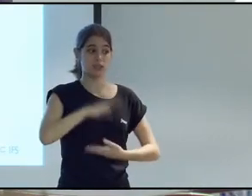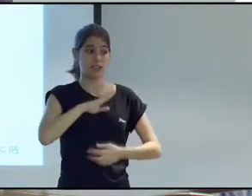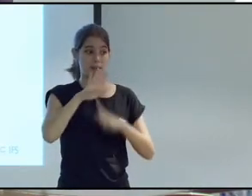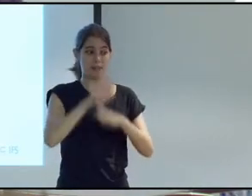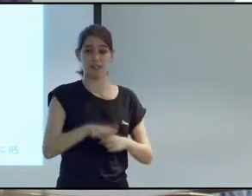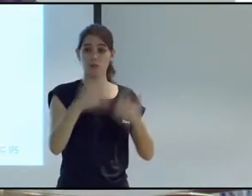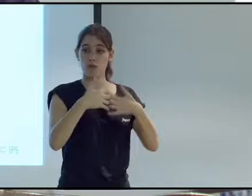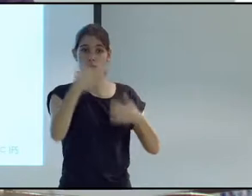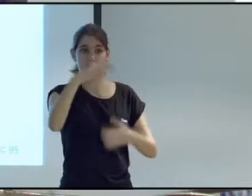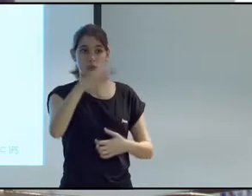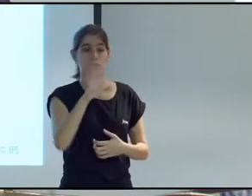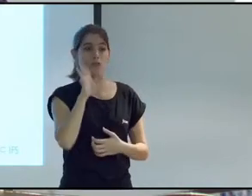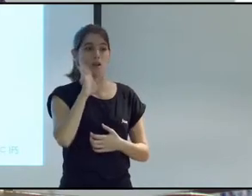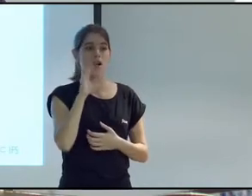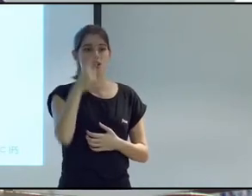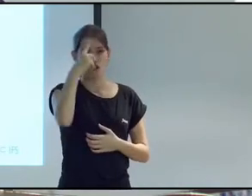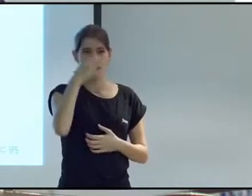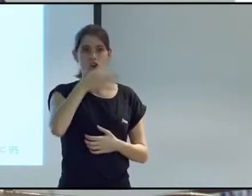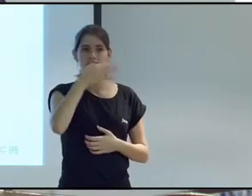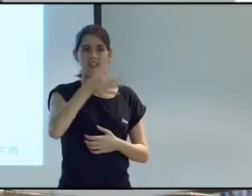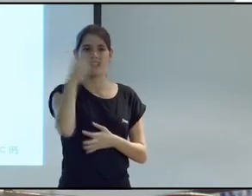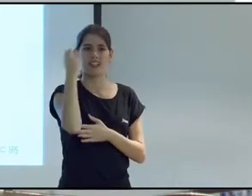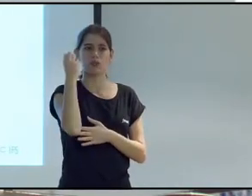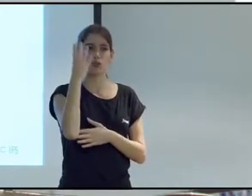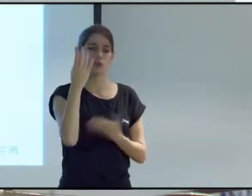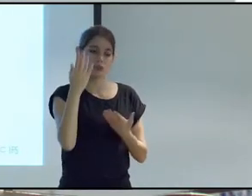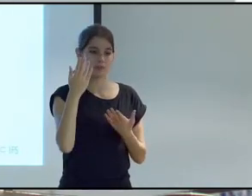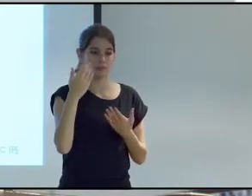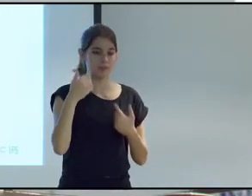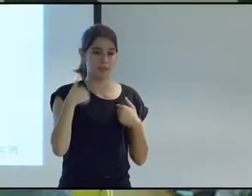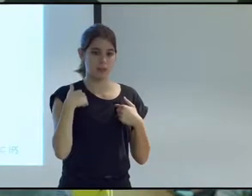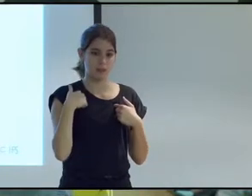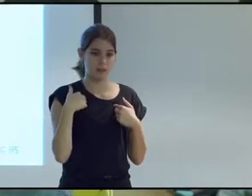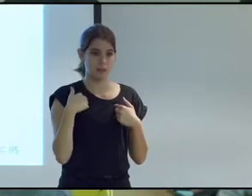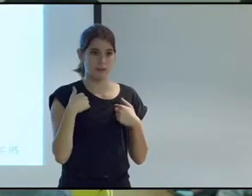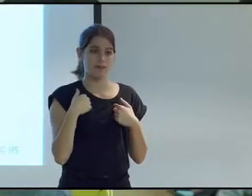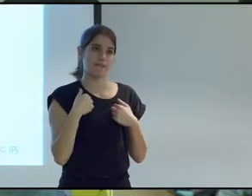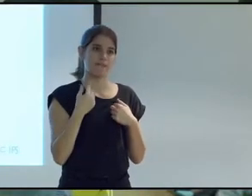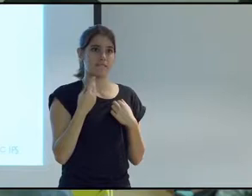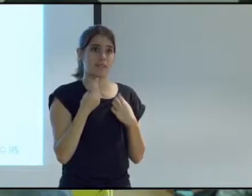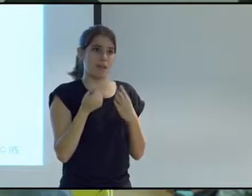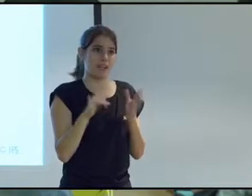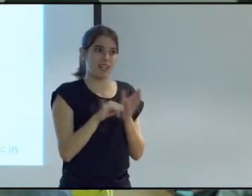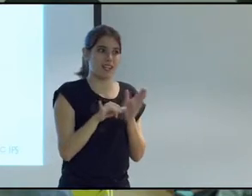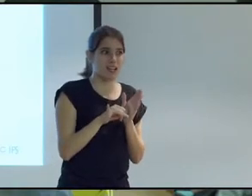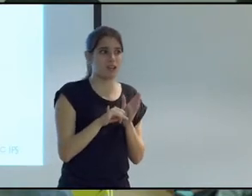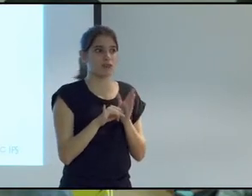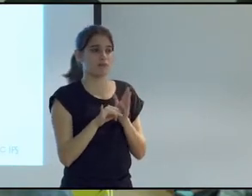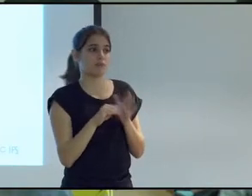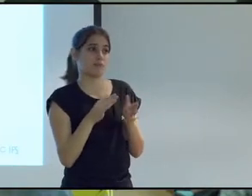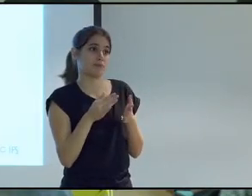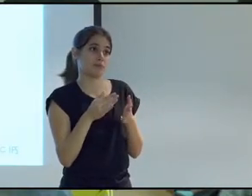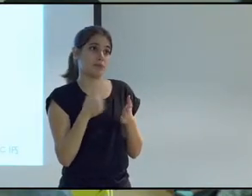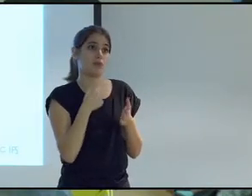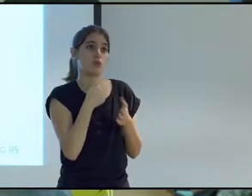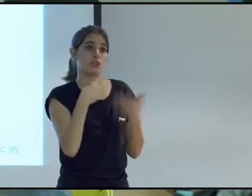We see this type of attitude, and I think that something that we should think